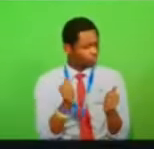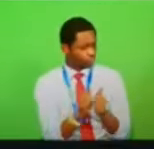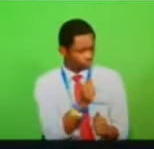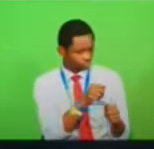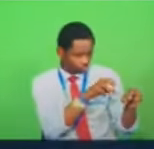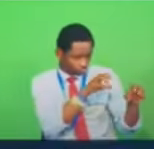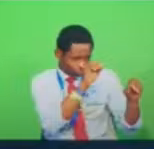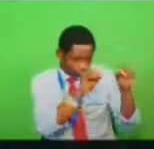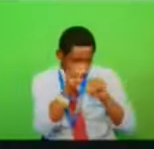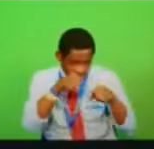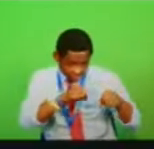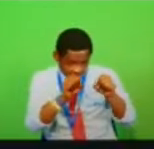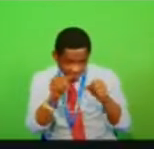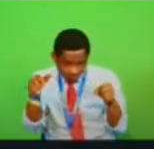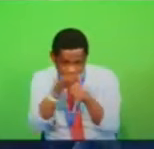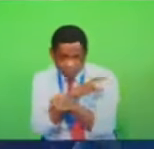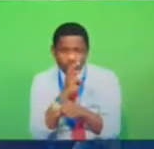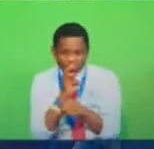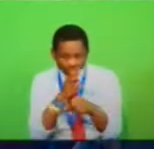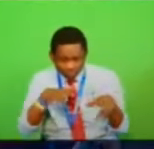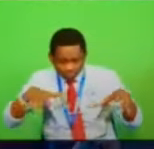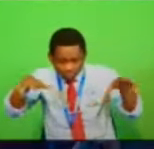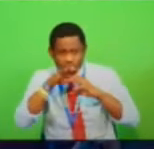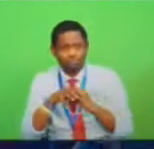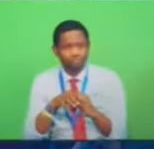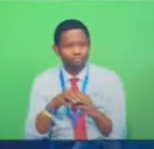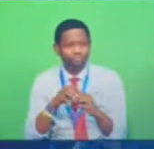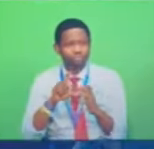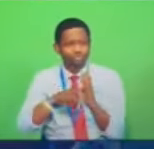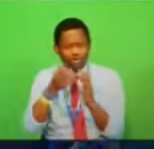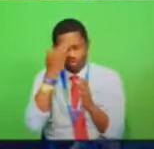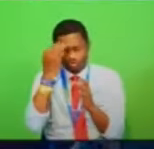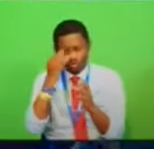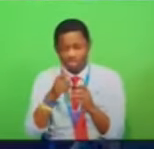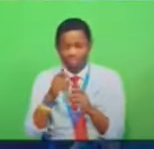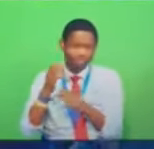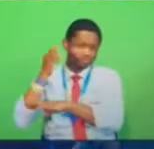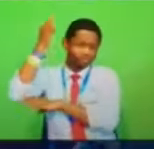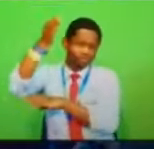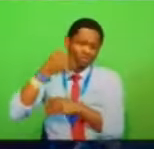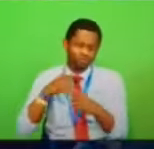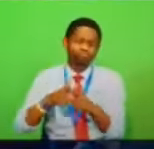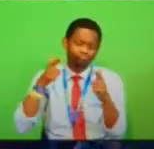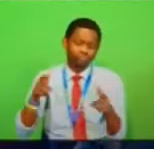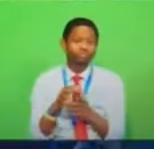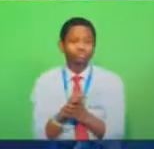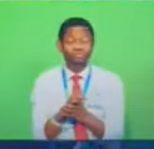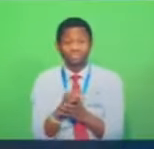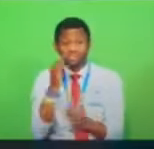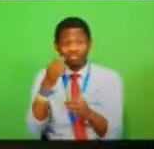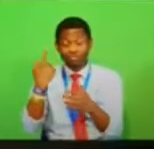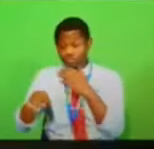water. And so I know that greater days are still ahead of us. Hallelujah. If what God